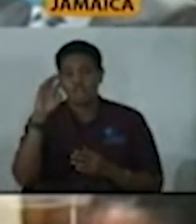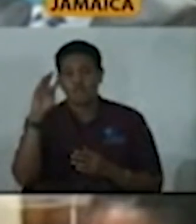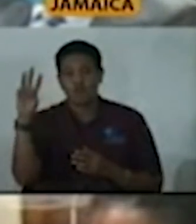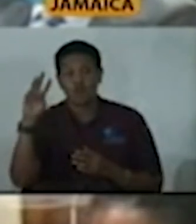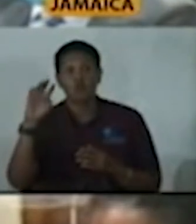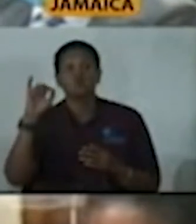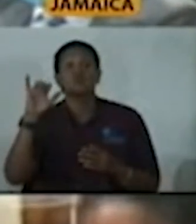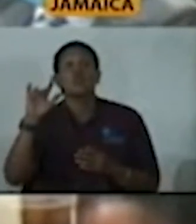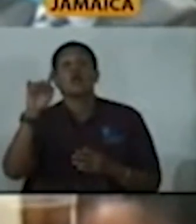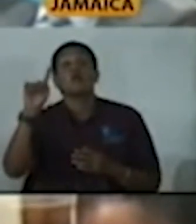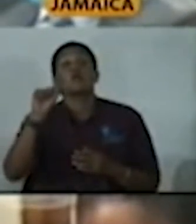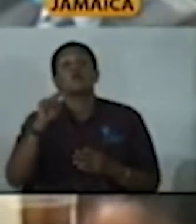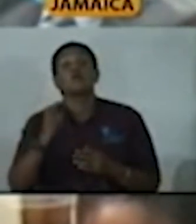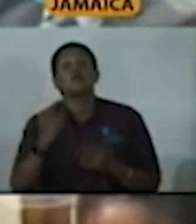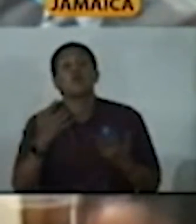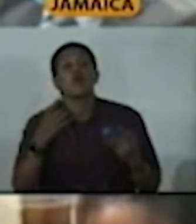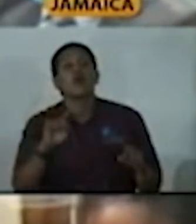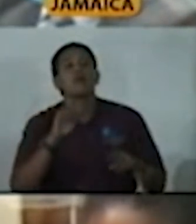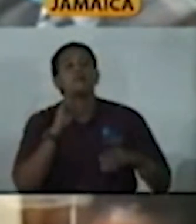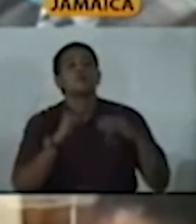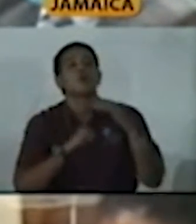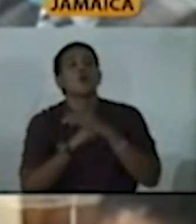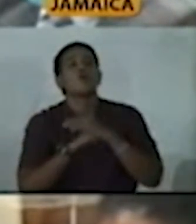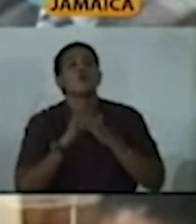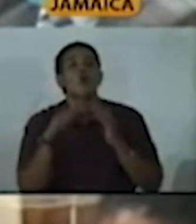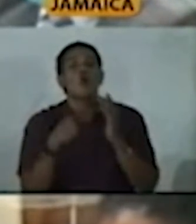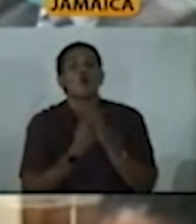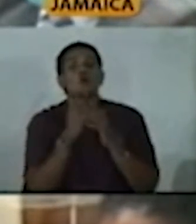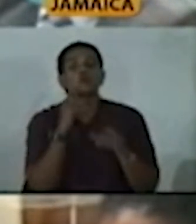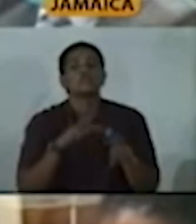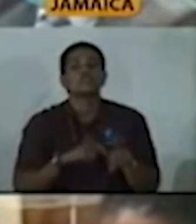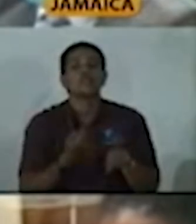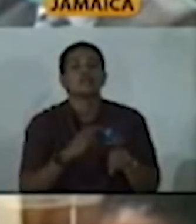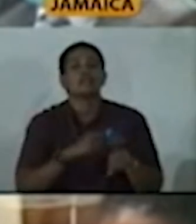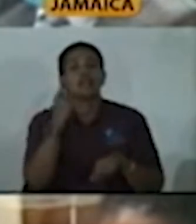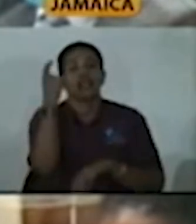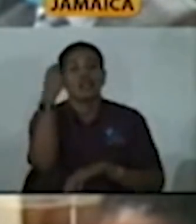July 1, 2021, the curfew will begin at